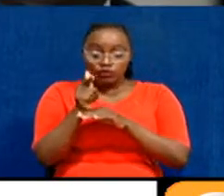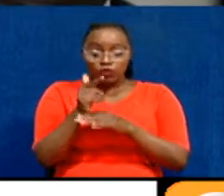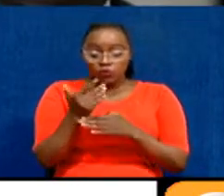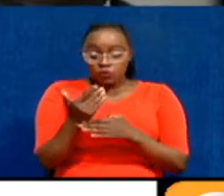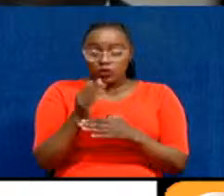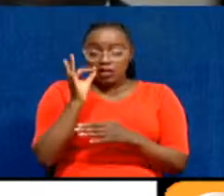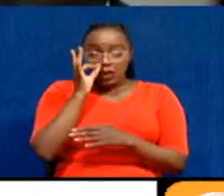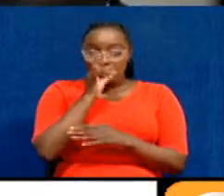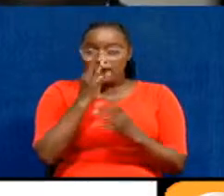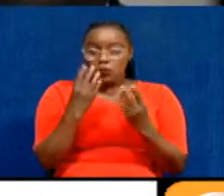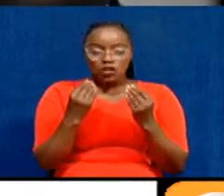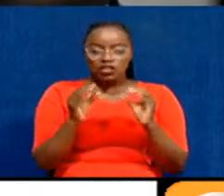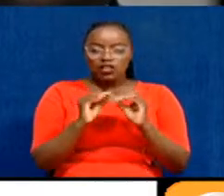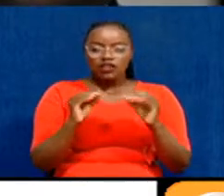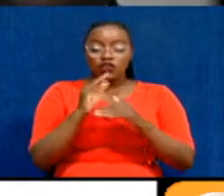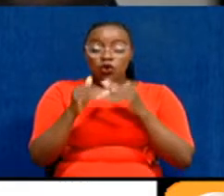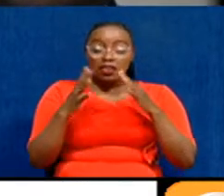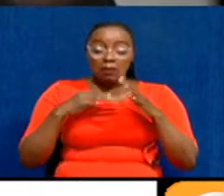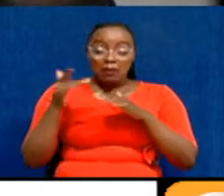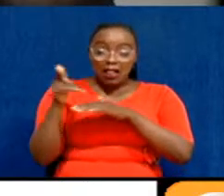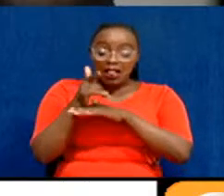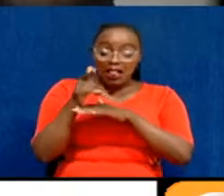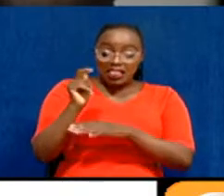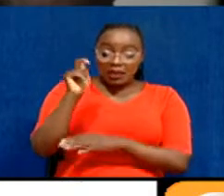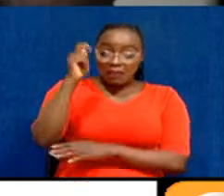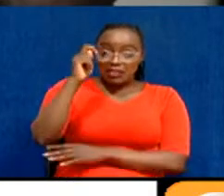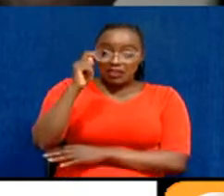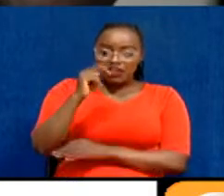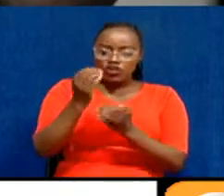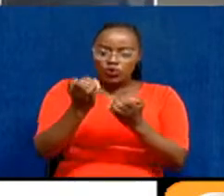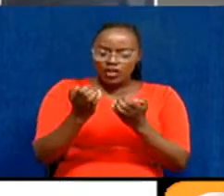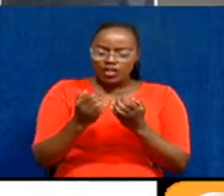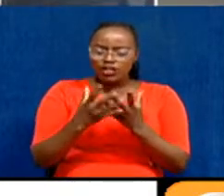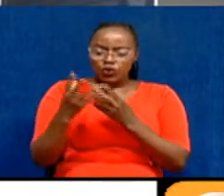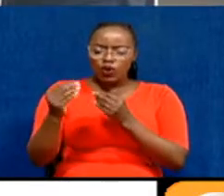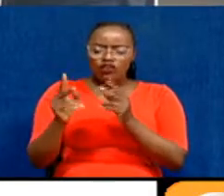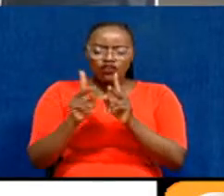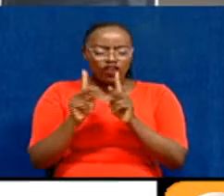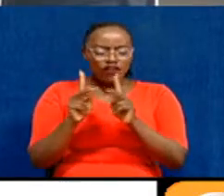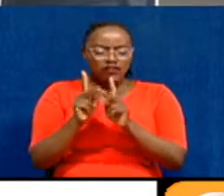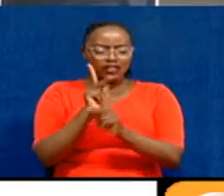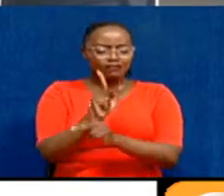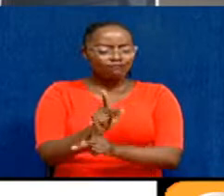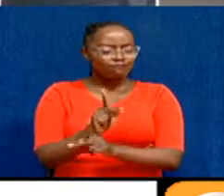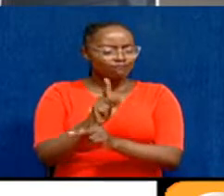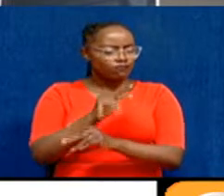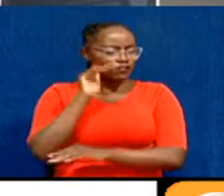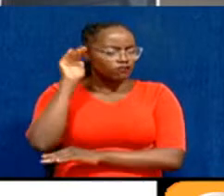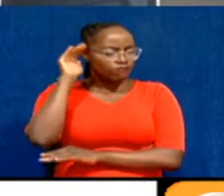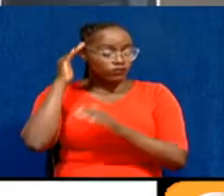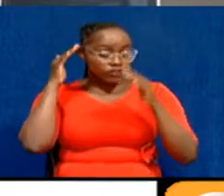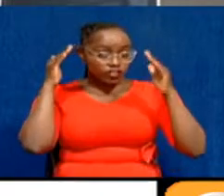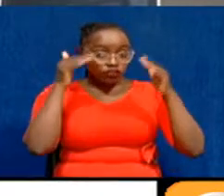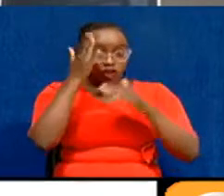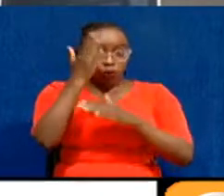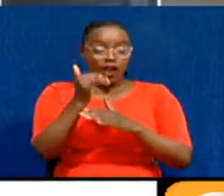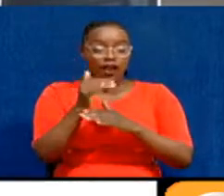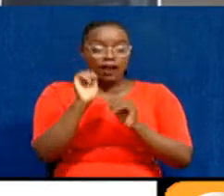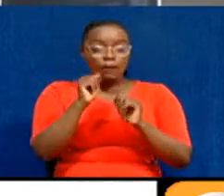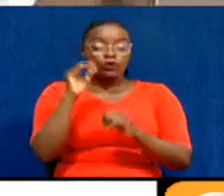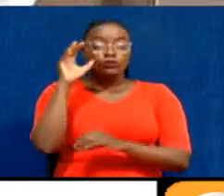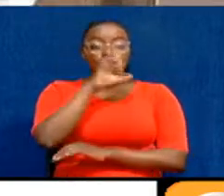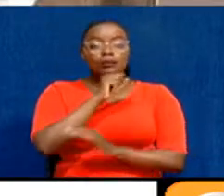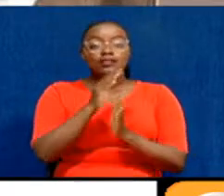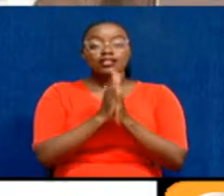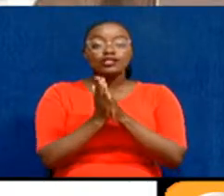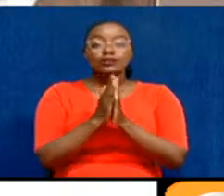art. And not everybody would cover the president. You needed to go there, be very, very attentive, because you could easily miss